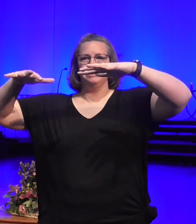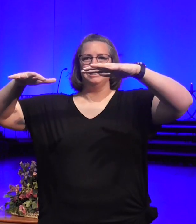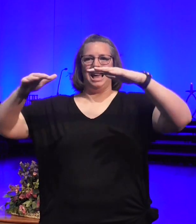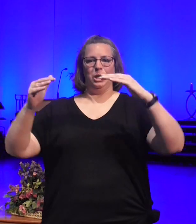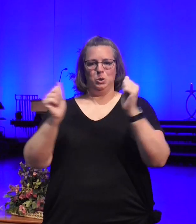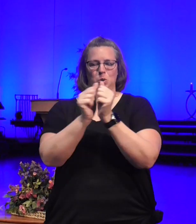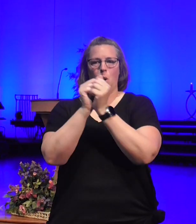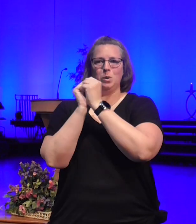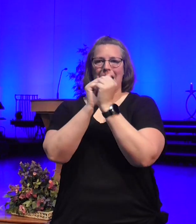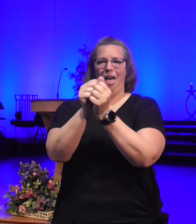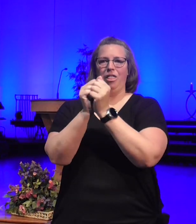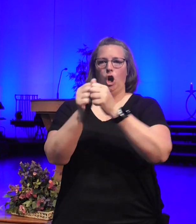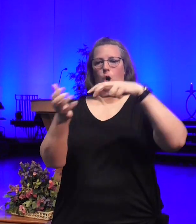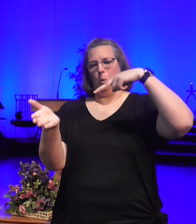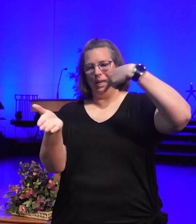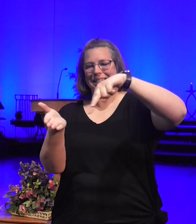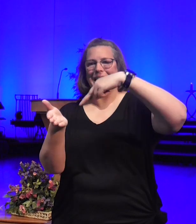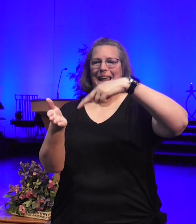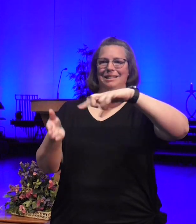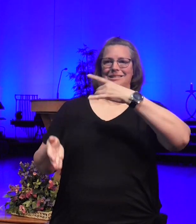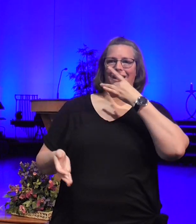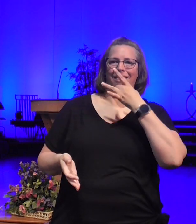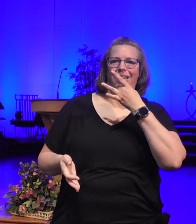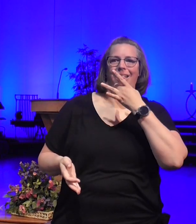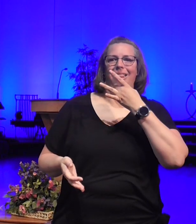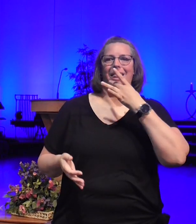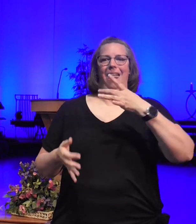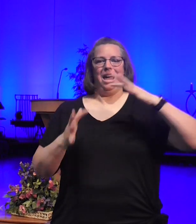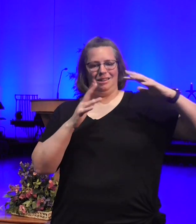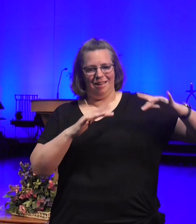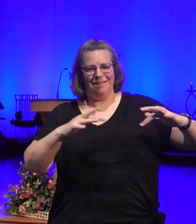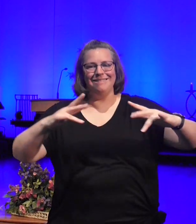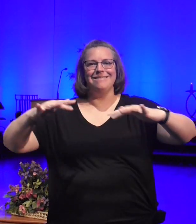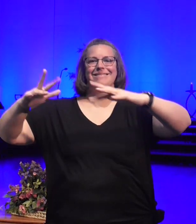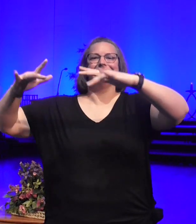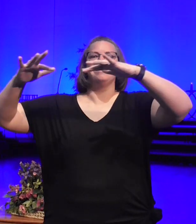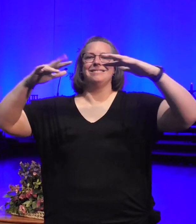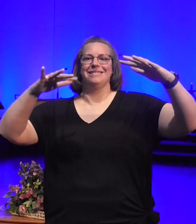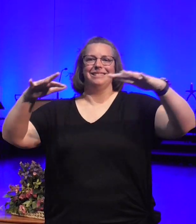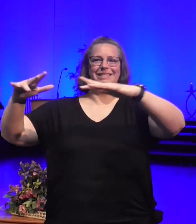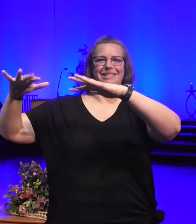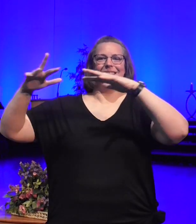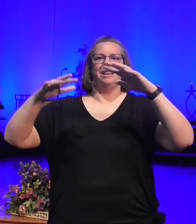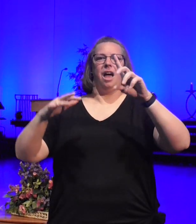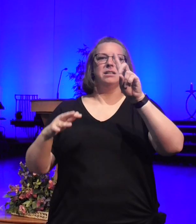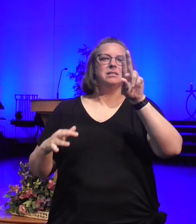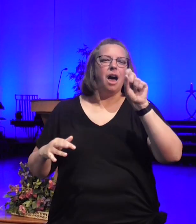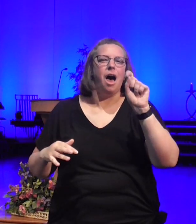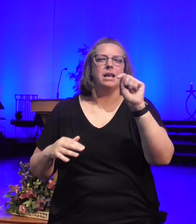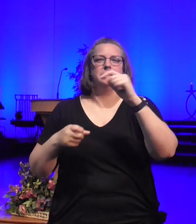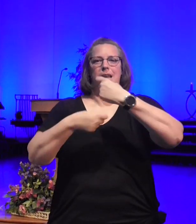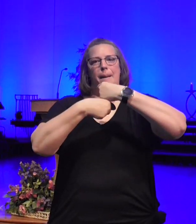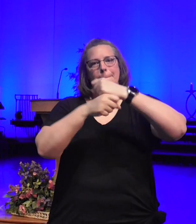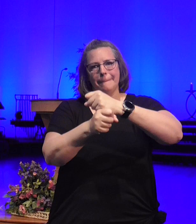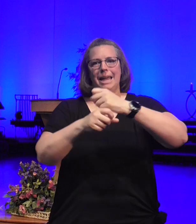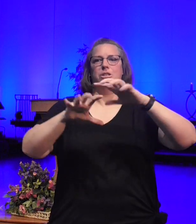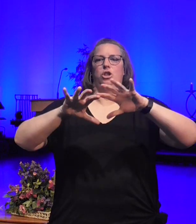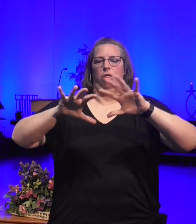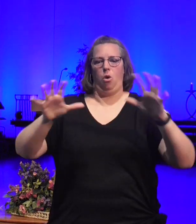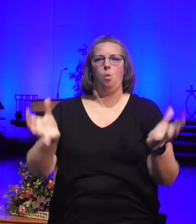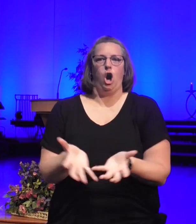the dust that dances in the light with all other dust, the dust that makes the world.